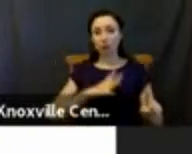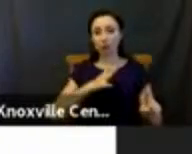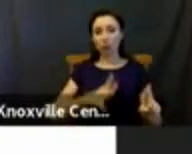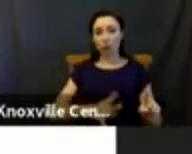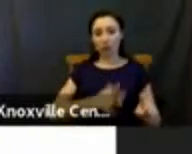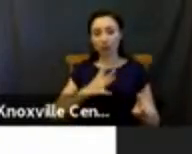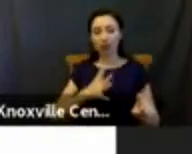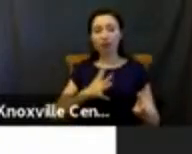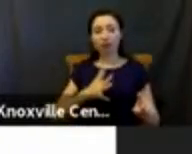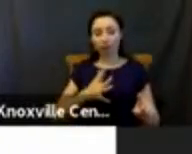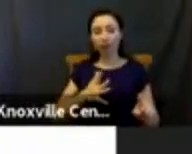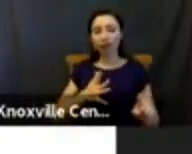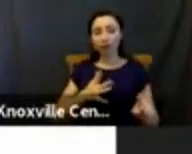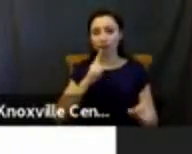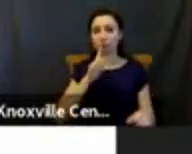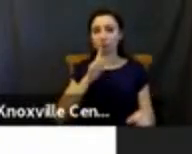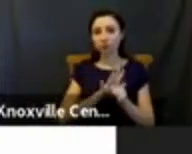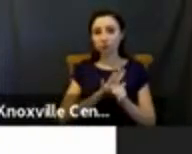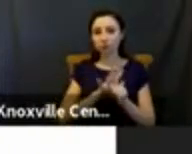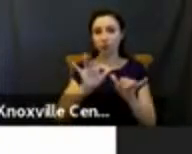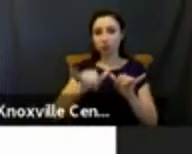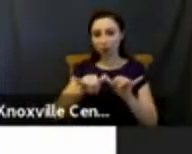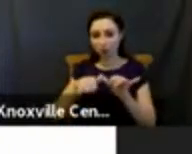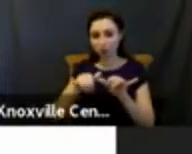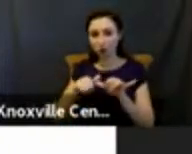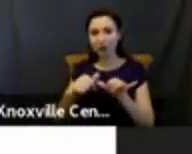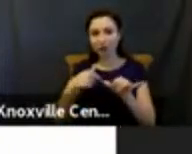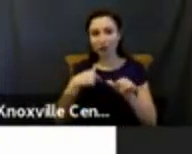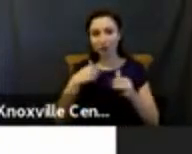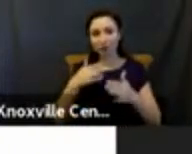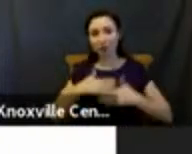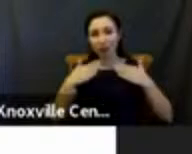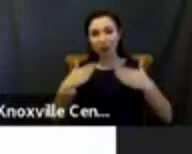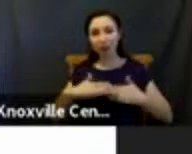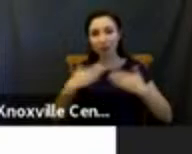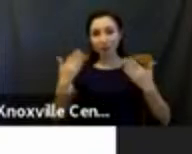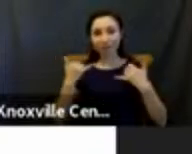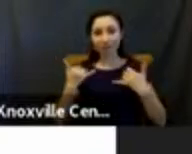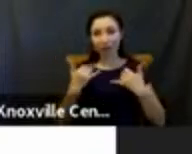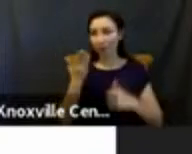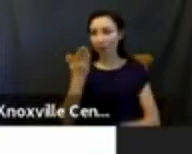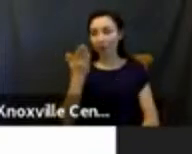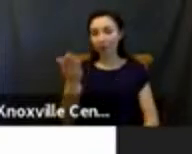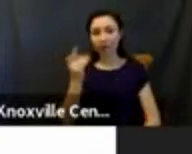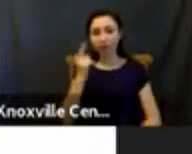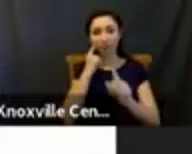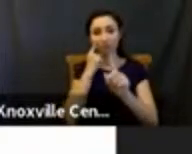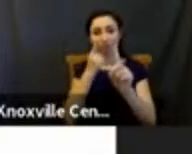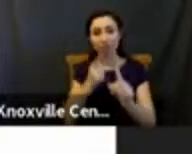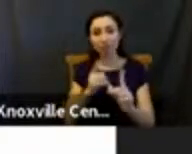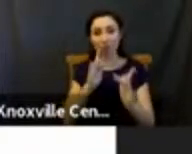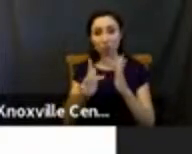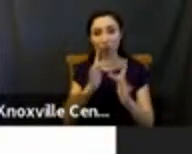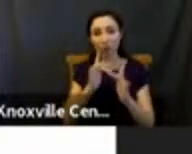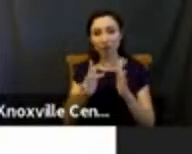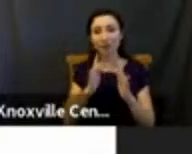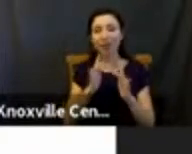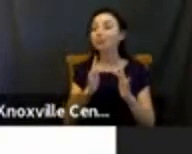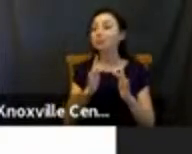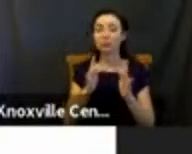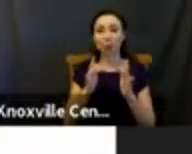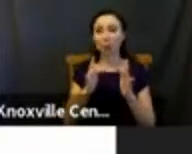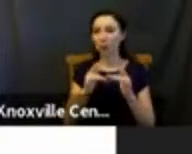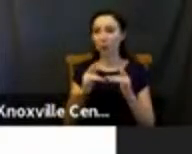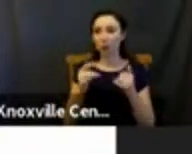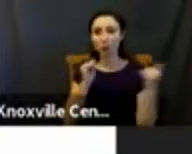metrics. And I'm very pleased that those are on the benchmark website. I mean, we're now very much talking the same language as far